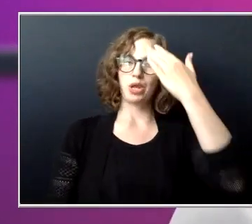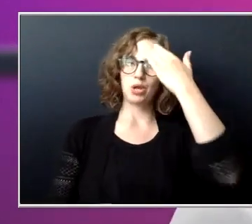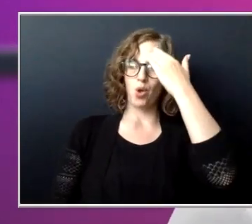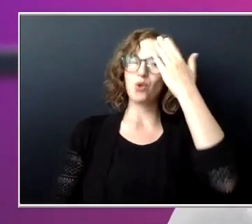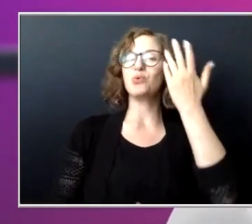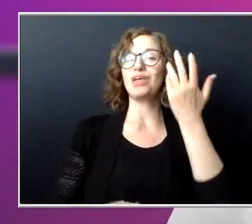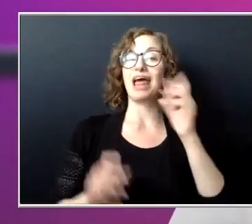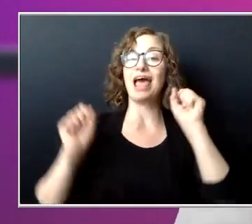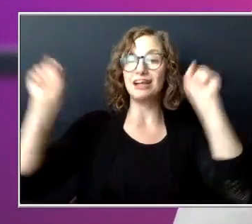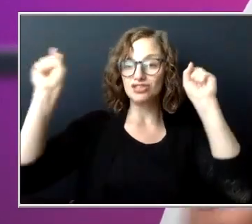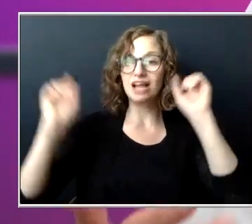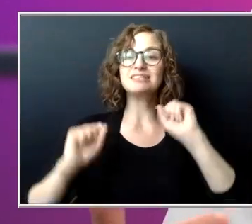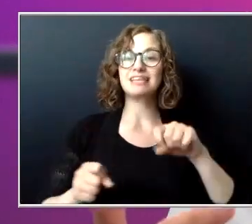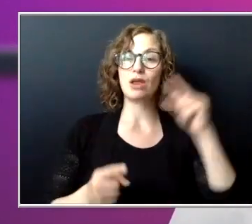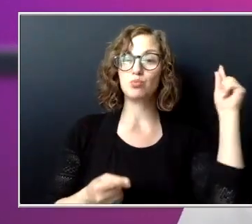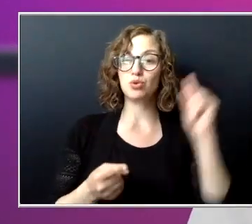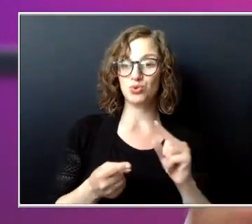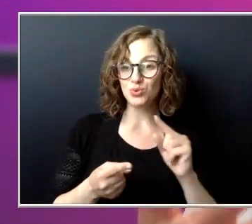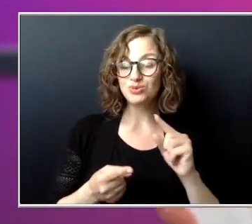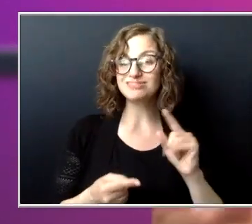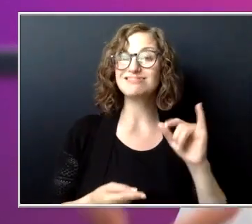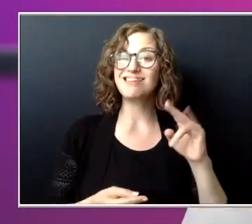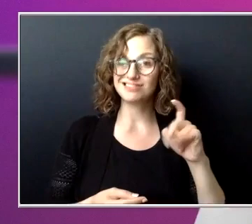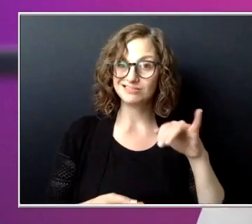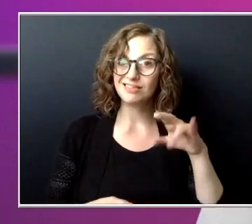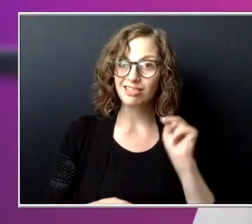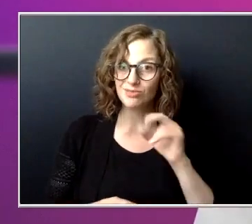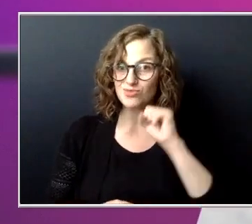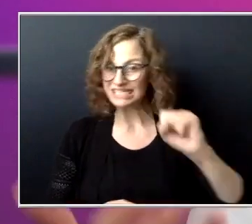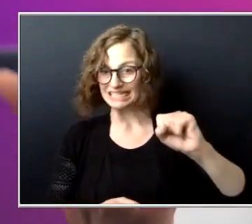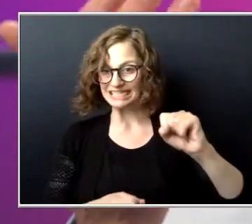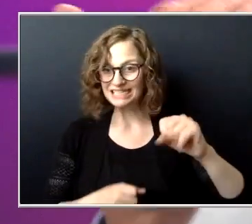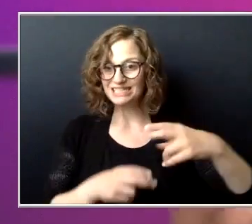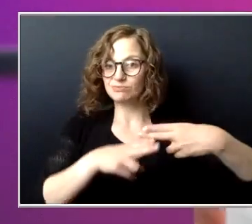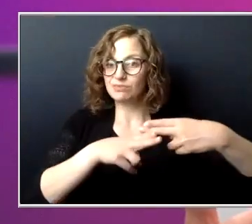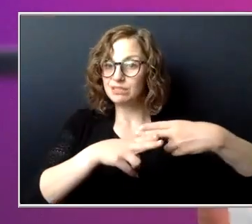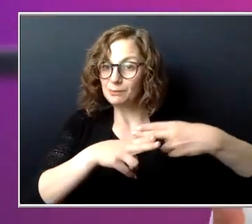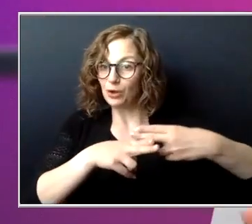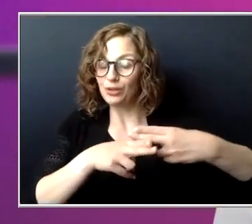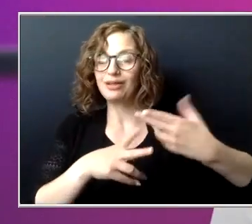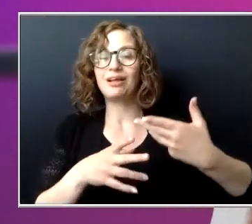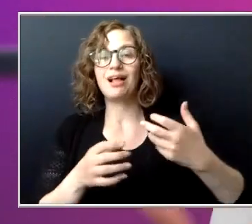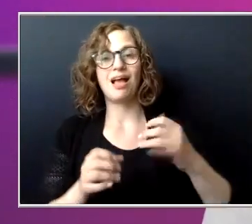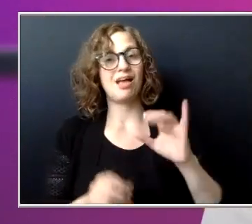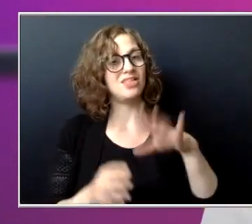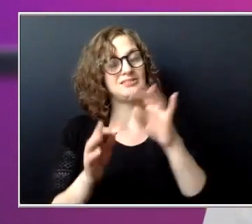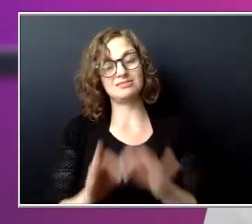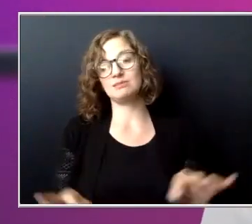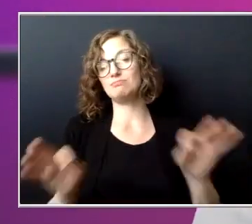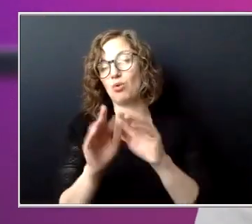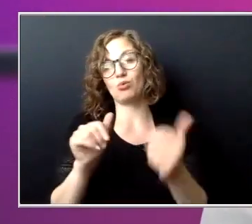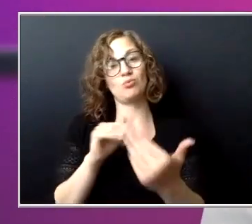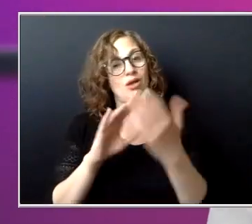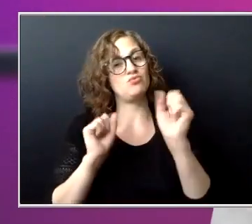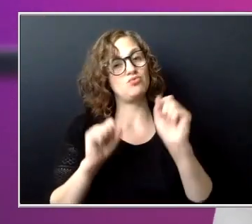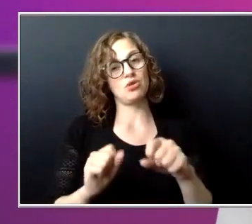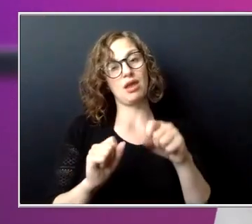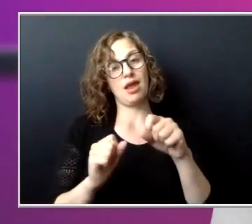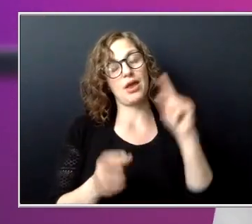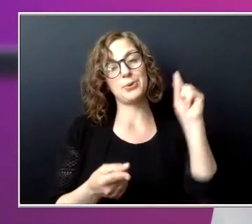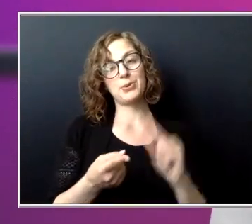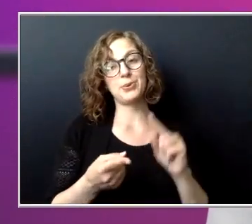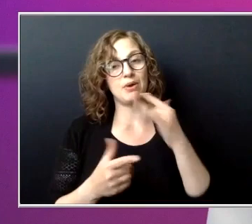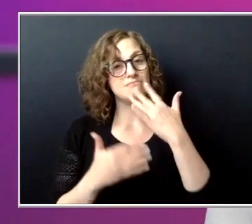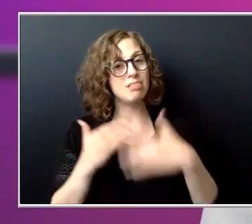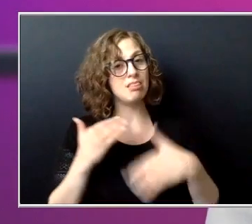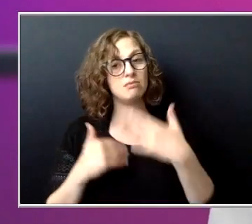the short term, and that it is a really important way that people can reduce their blood sugars also in the short term. And so exercise